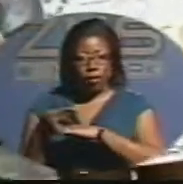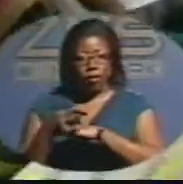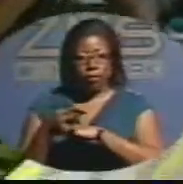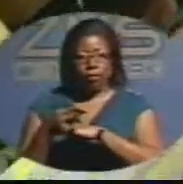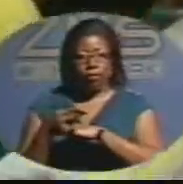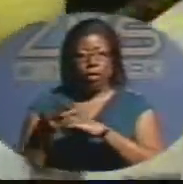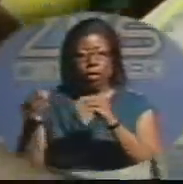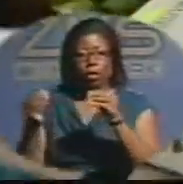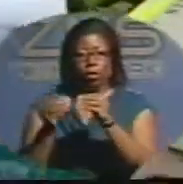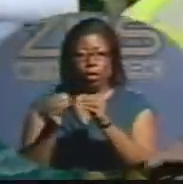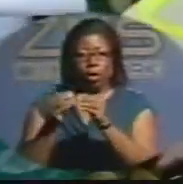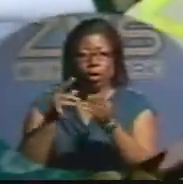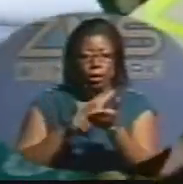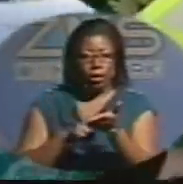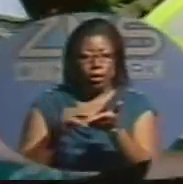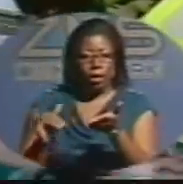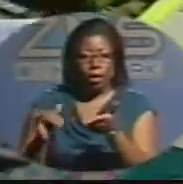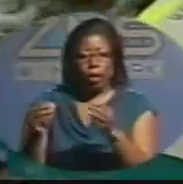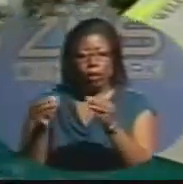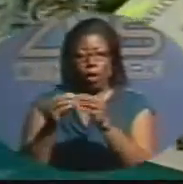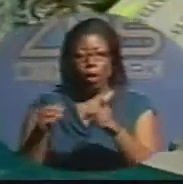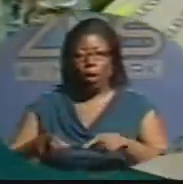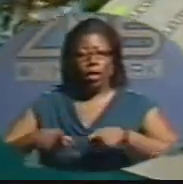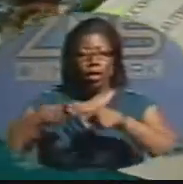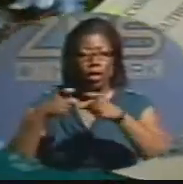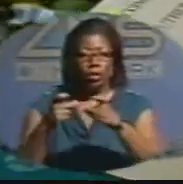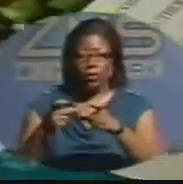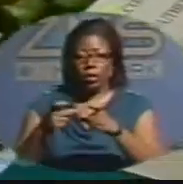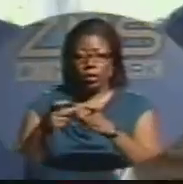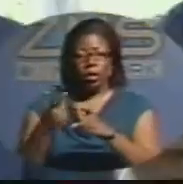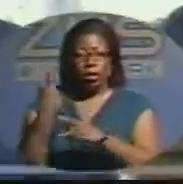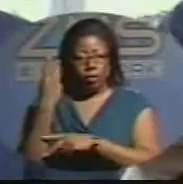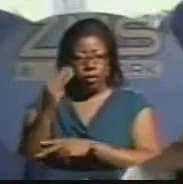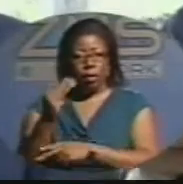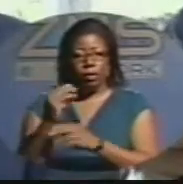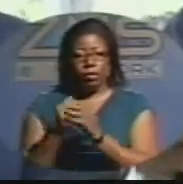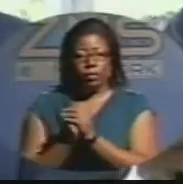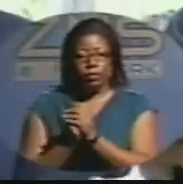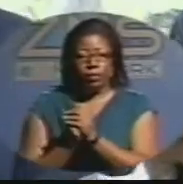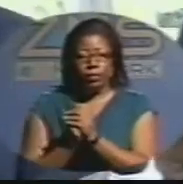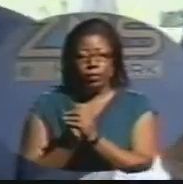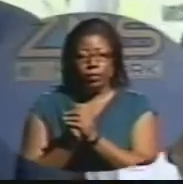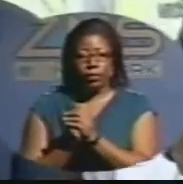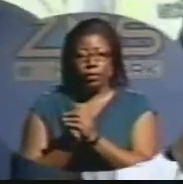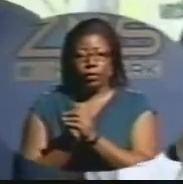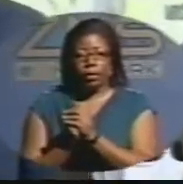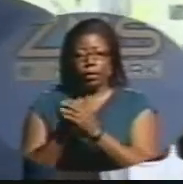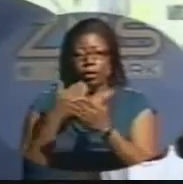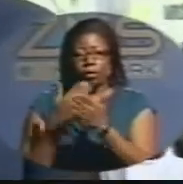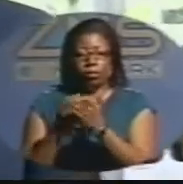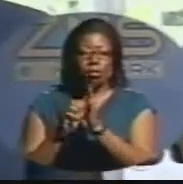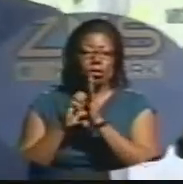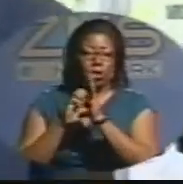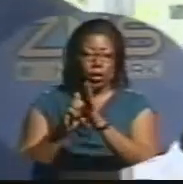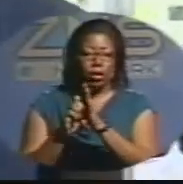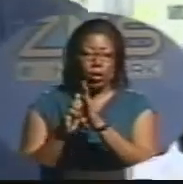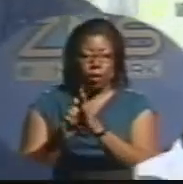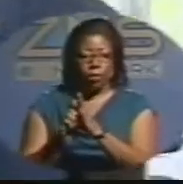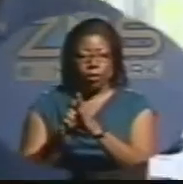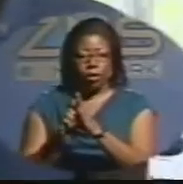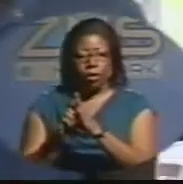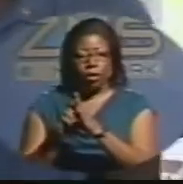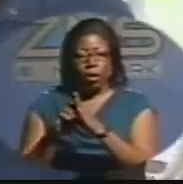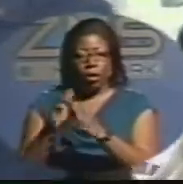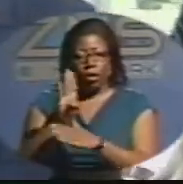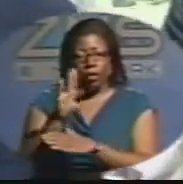More autographs, more gifts for our Golden Knights. The example which has been set by these fine young